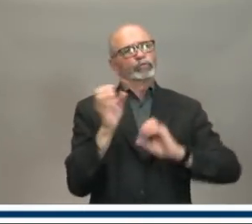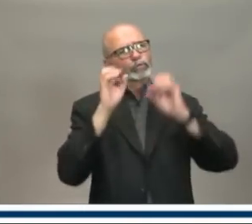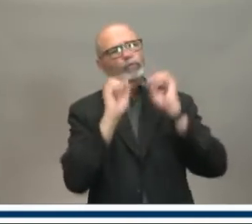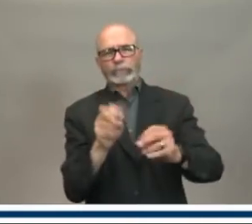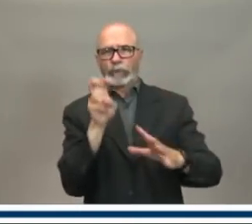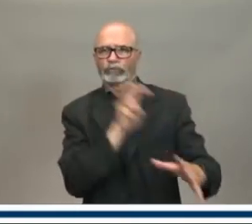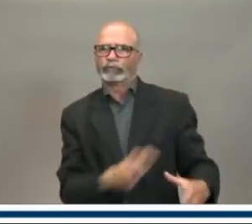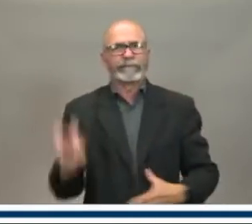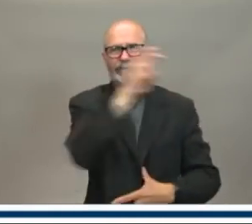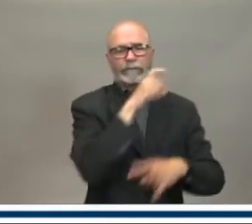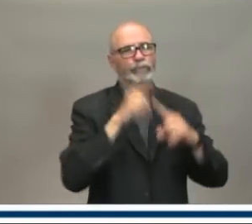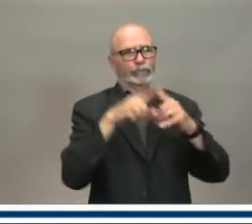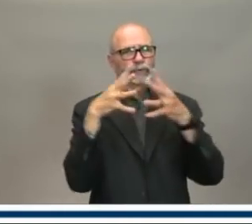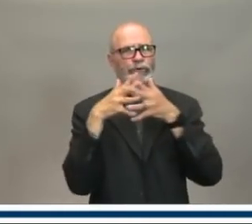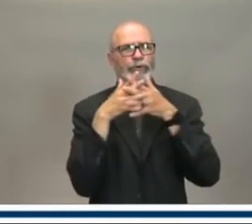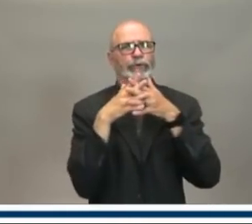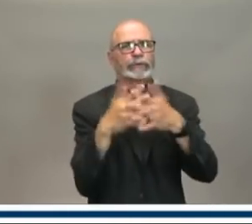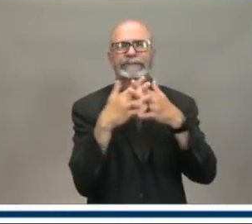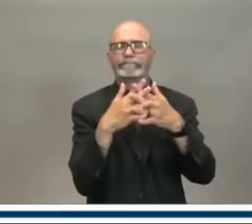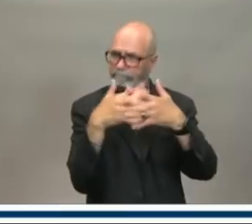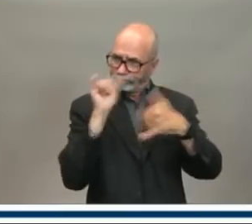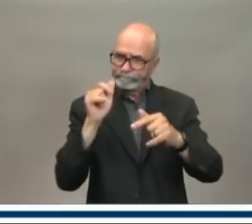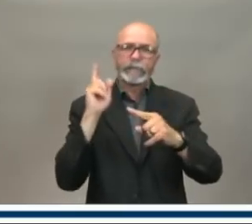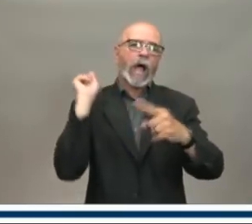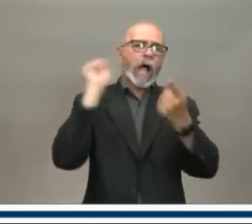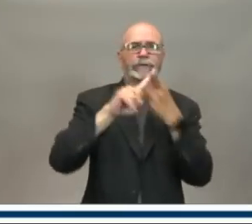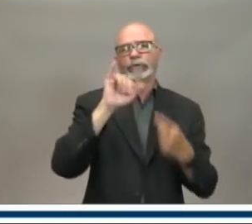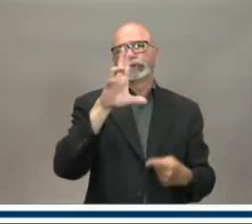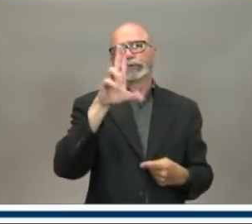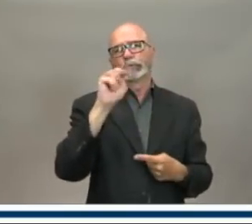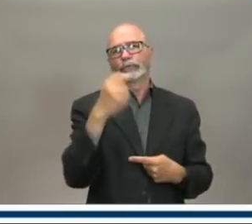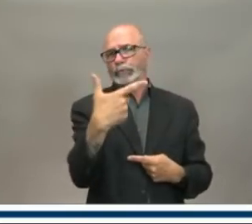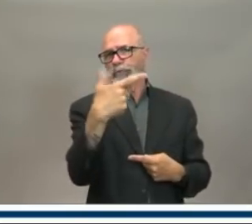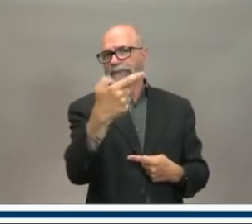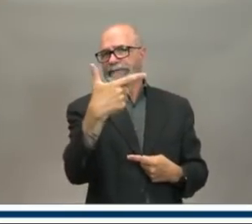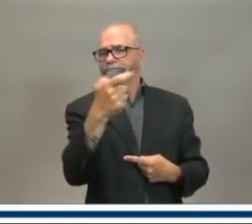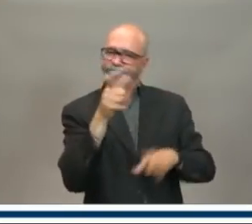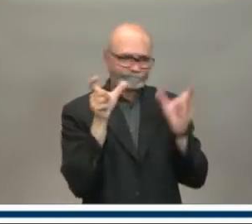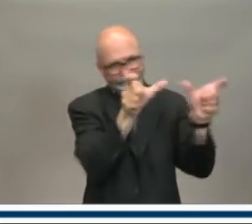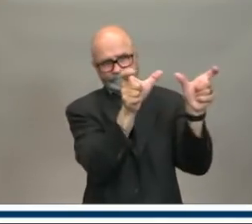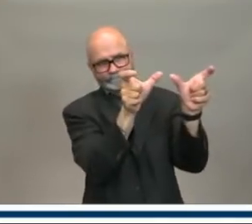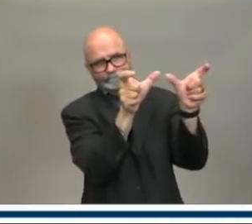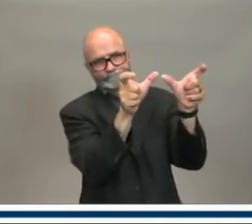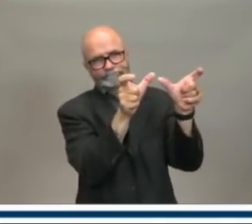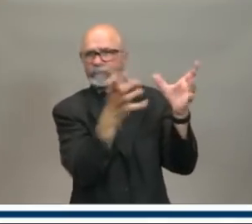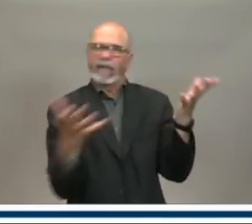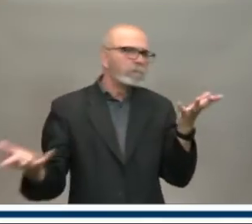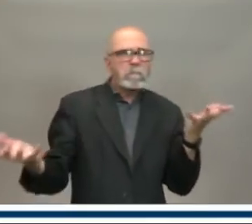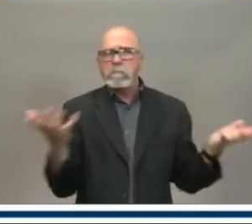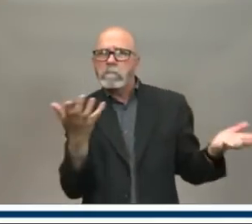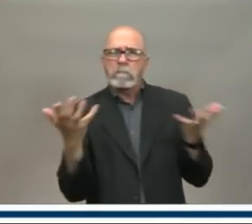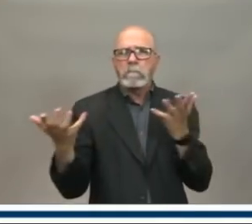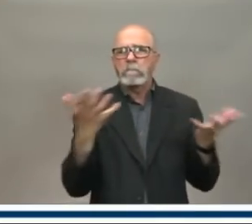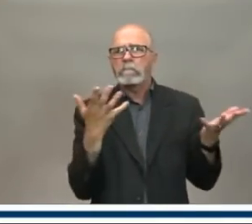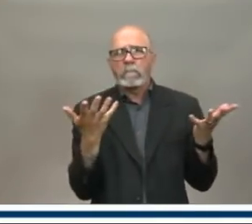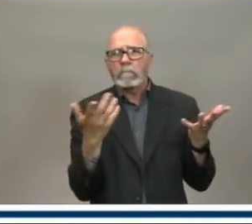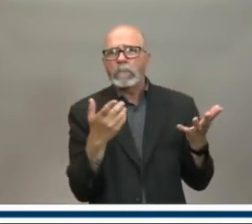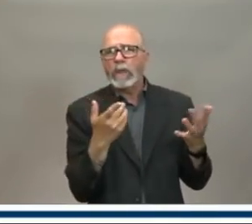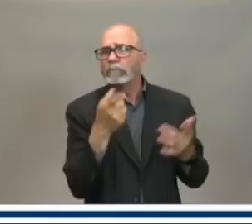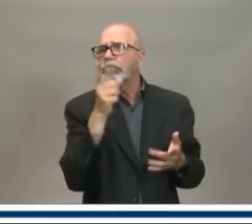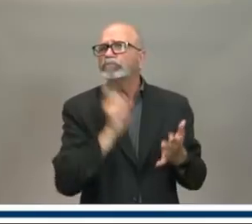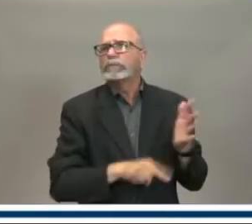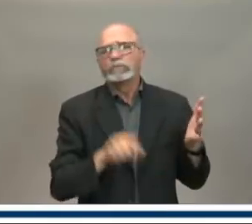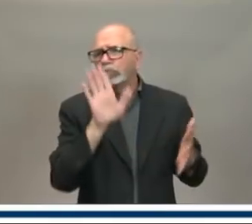border remains in place until at least June 21st. And I wonder to what degree you have input amongst